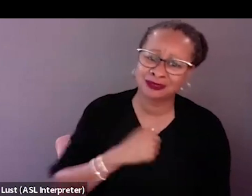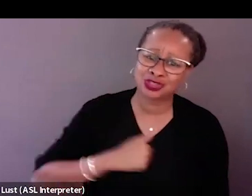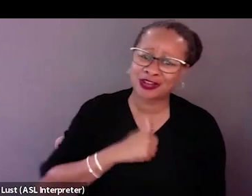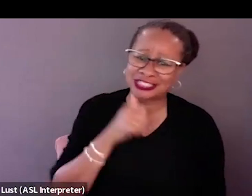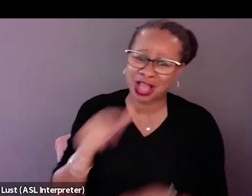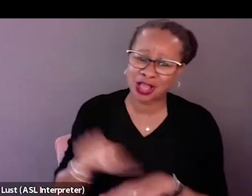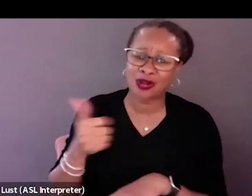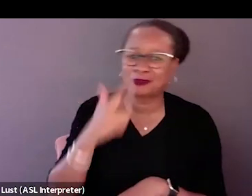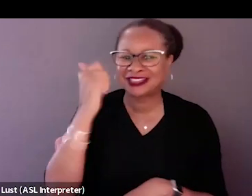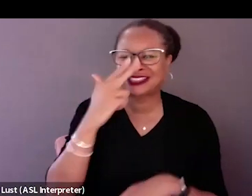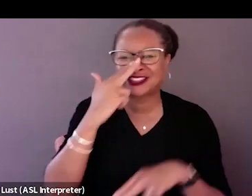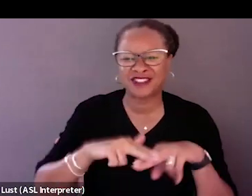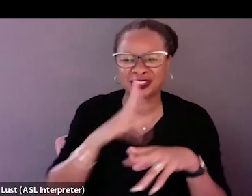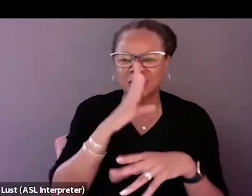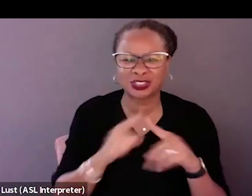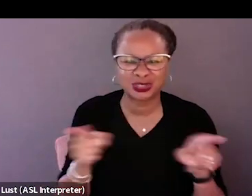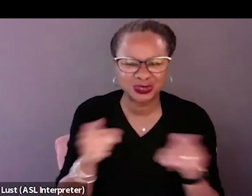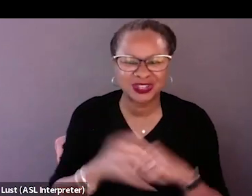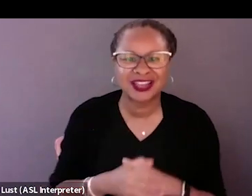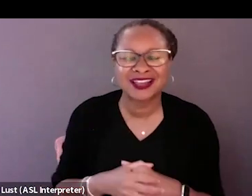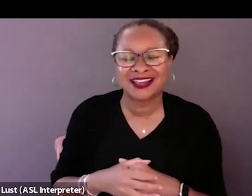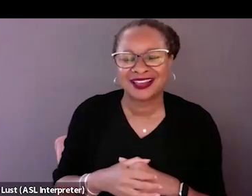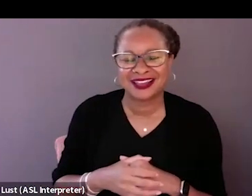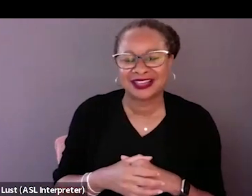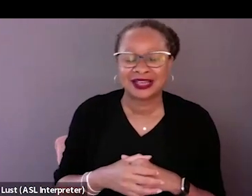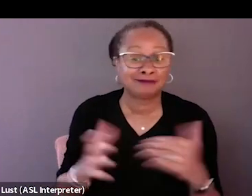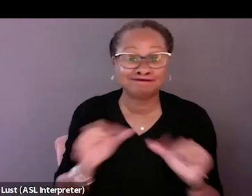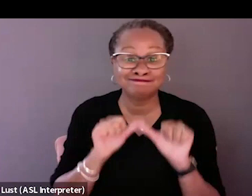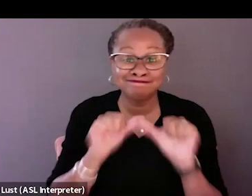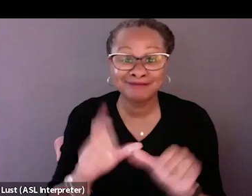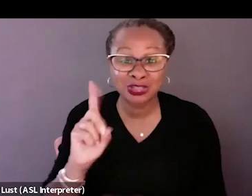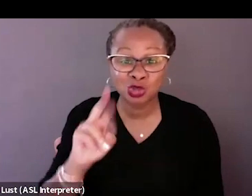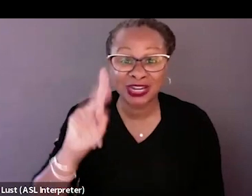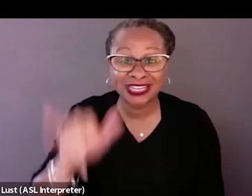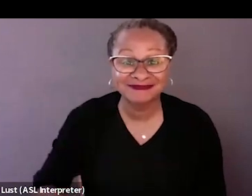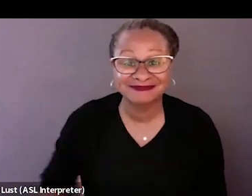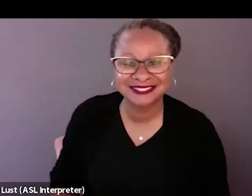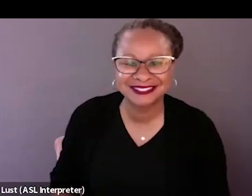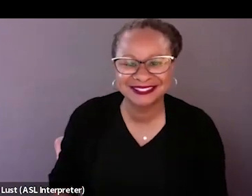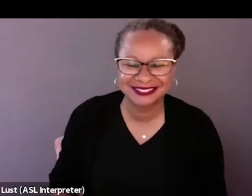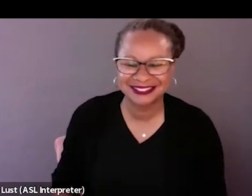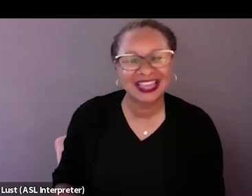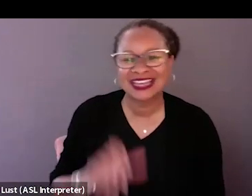really fun to talk to you. And I don't know, just keep it dorky, I guess. Keep it dorky, everybody. Stay